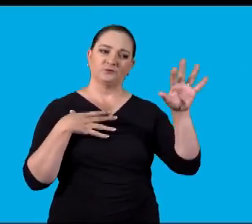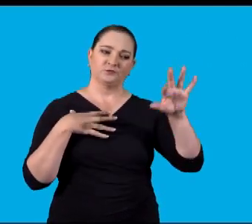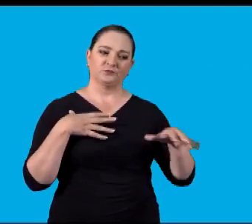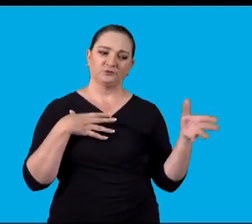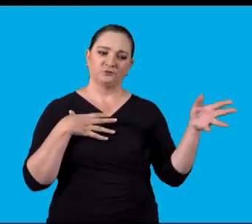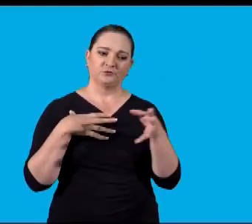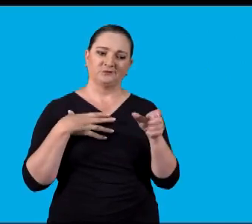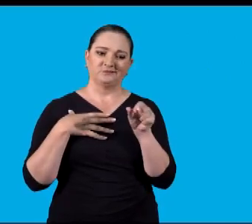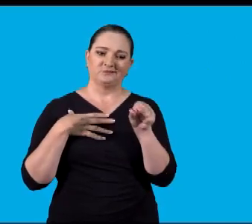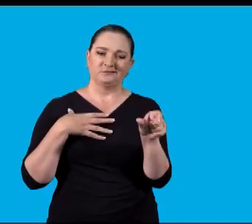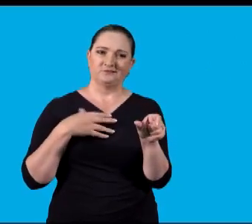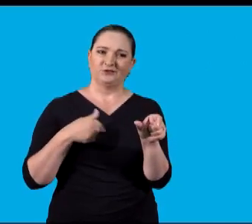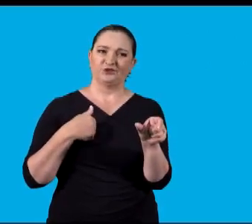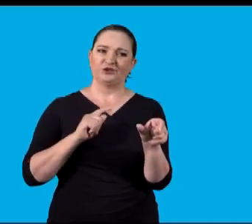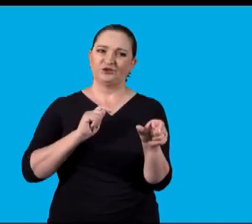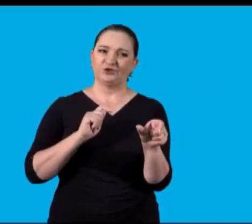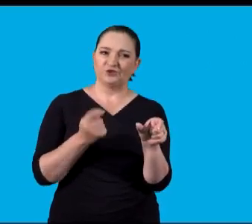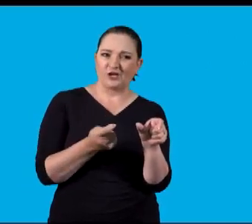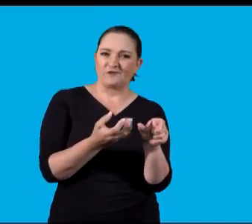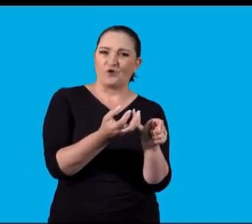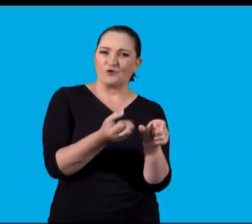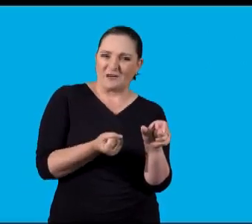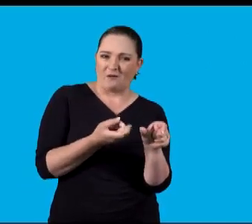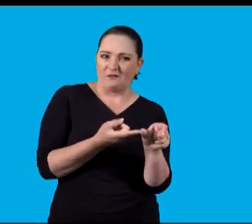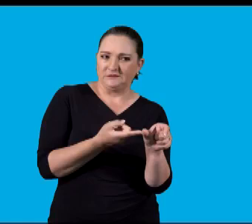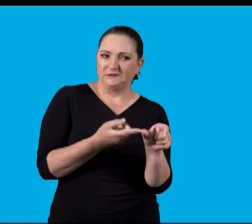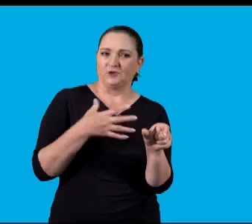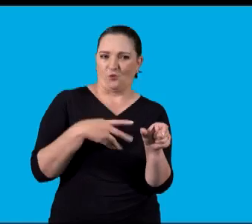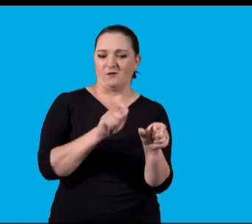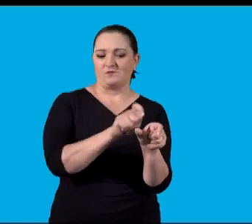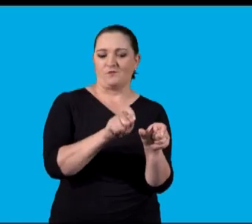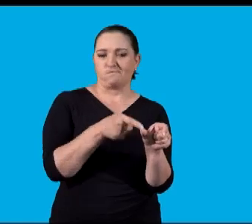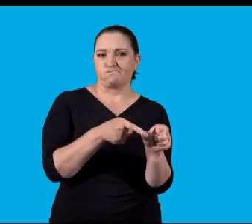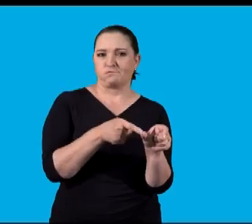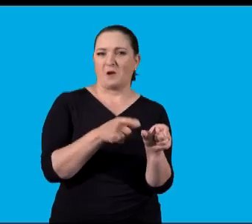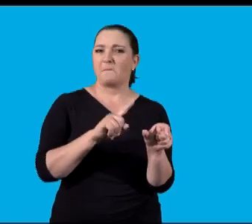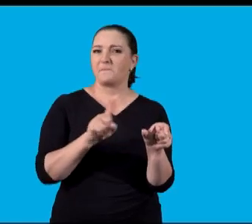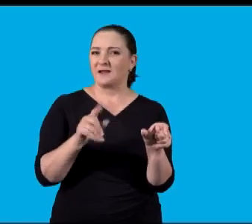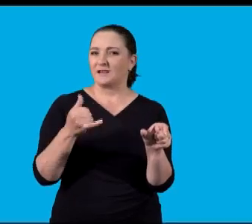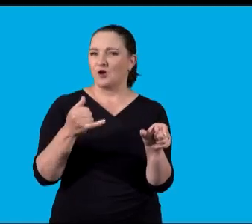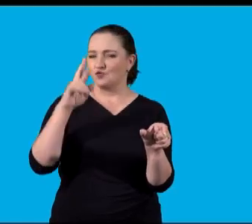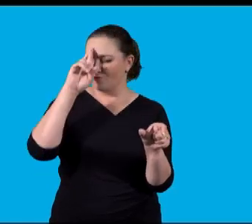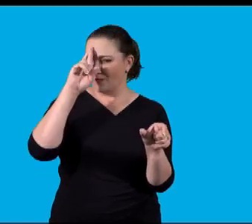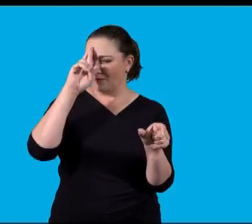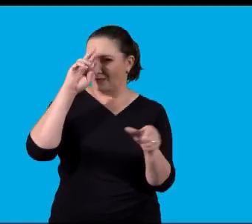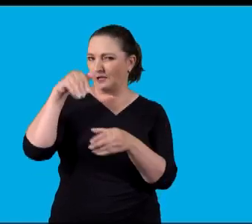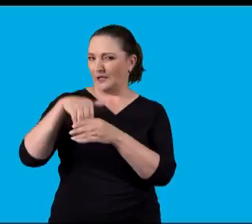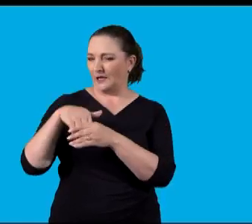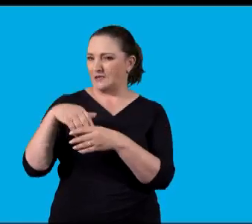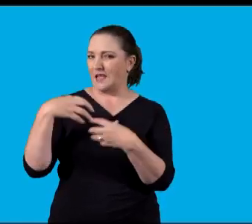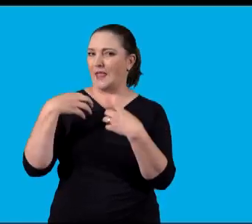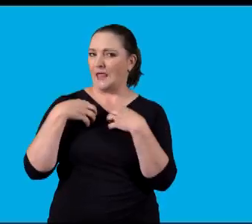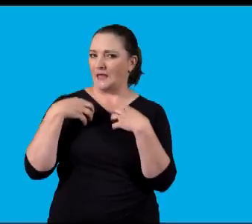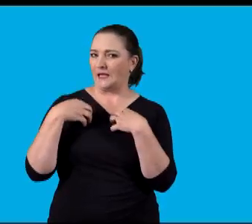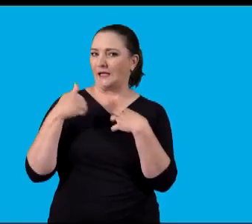here. Change in receivables. I understand that my receivables is part of my